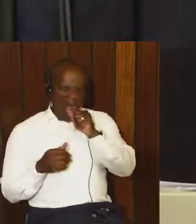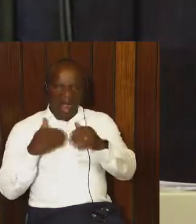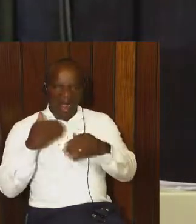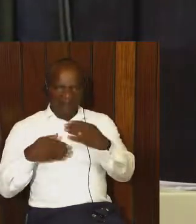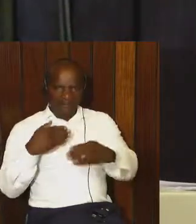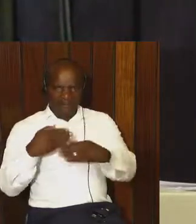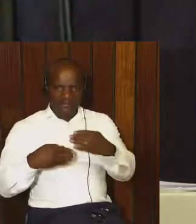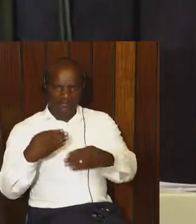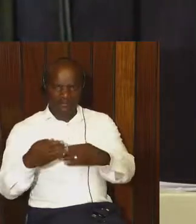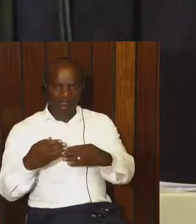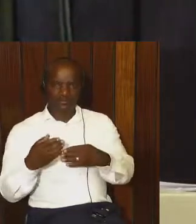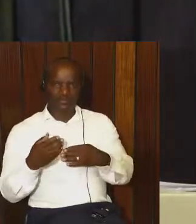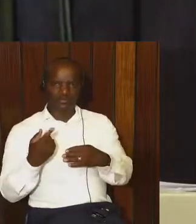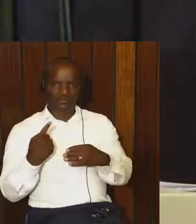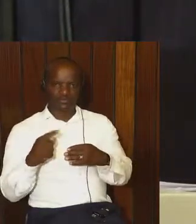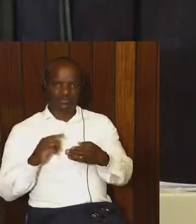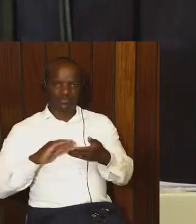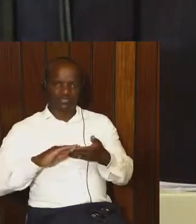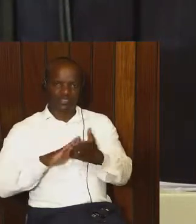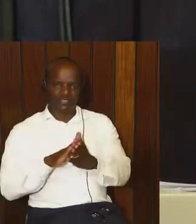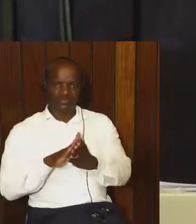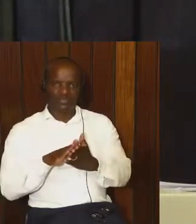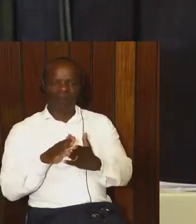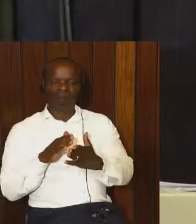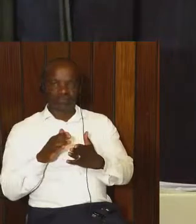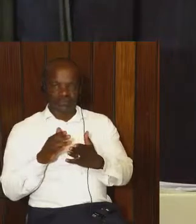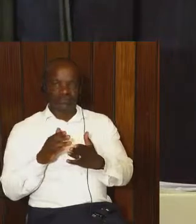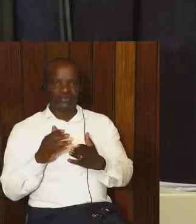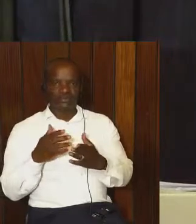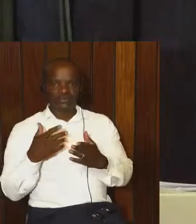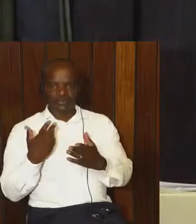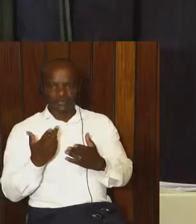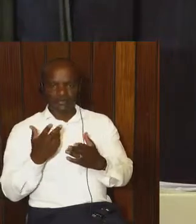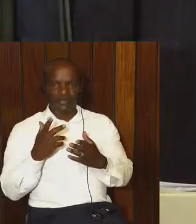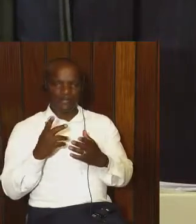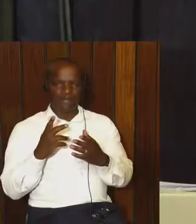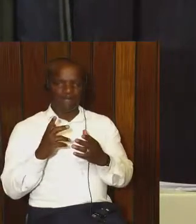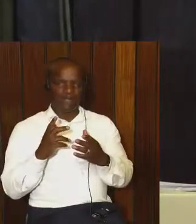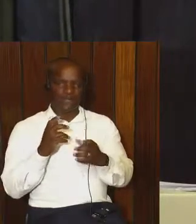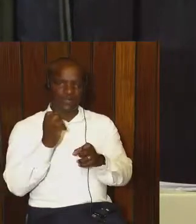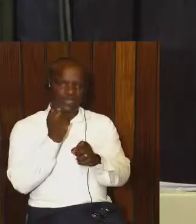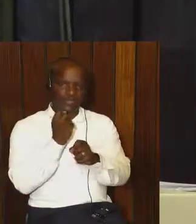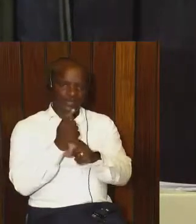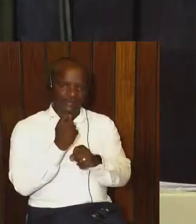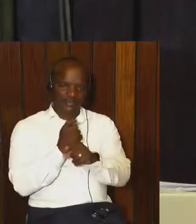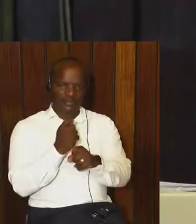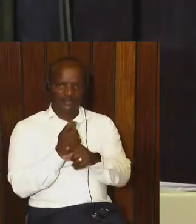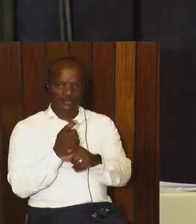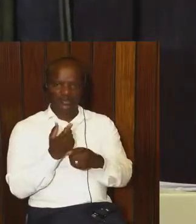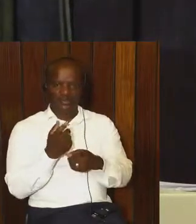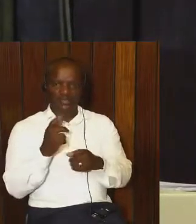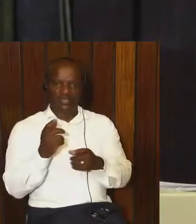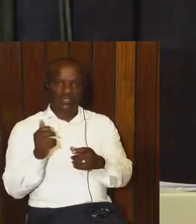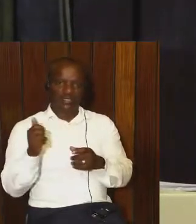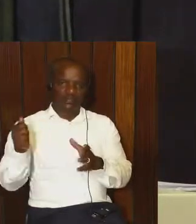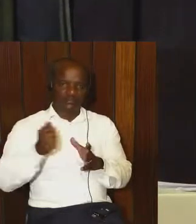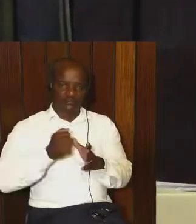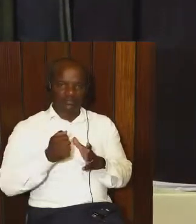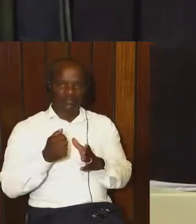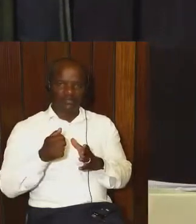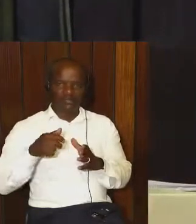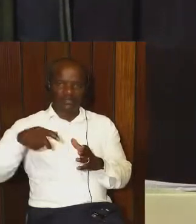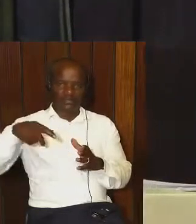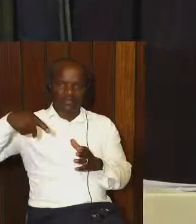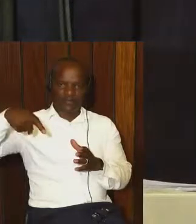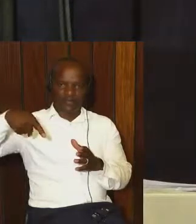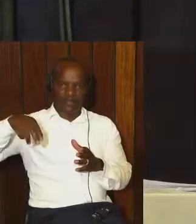engagement, they had sessions with the tax industry, they brought PRASA on board,